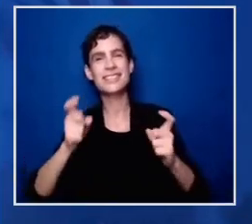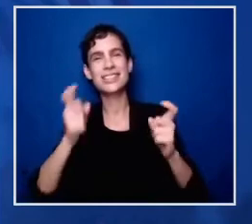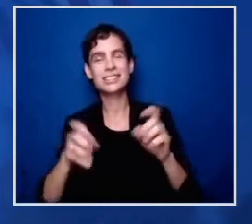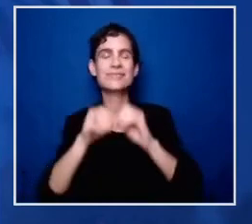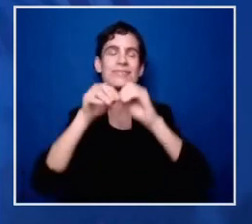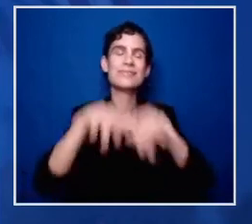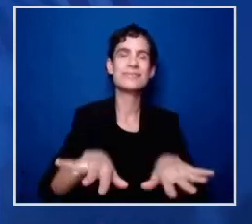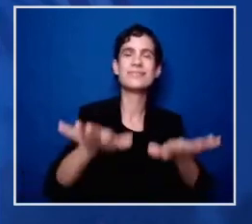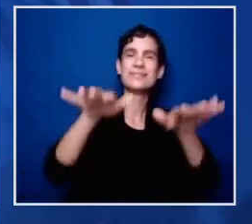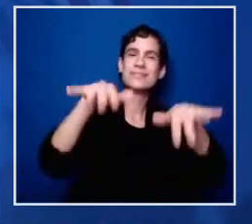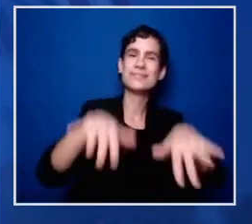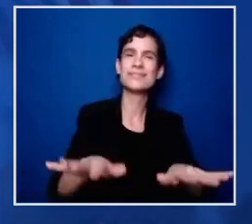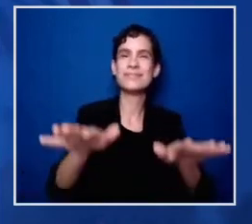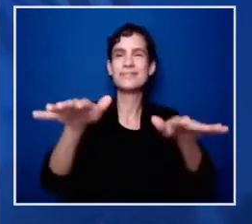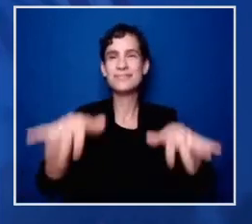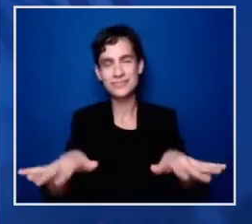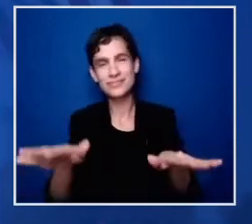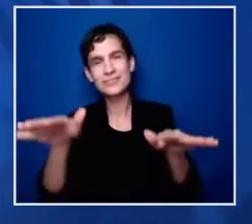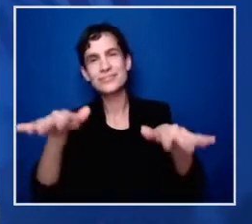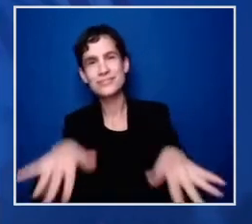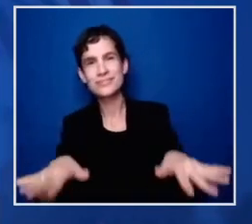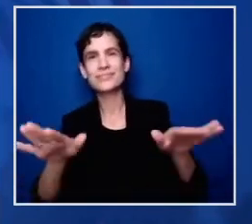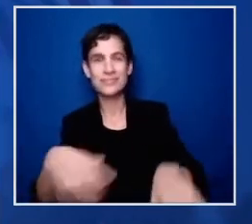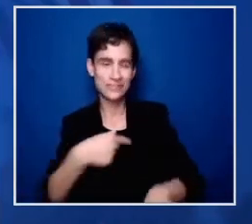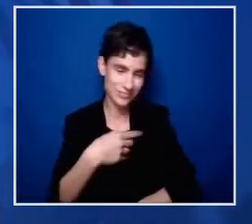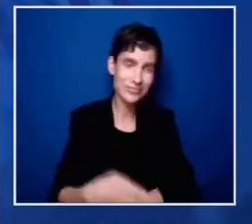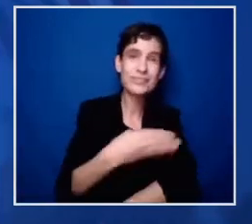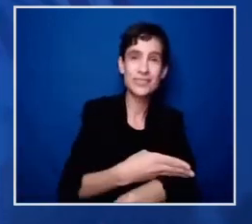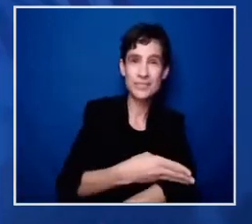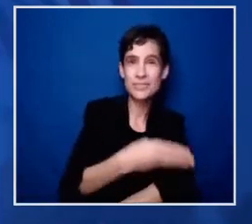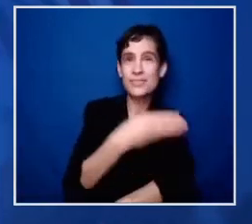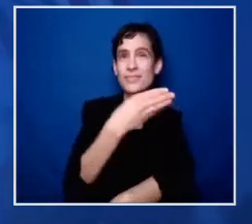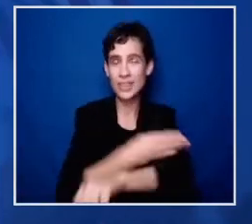gonna be the change, change, change.